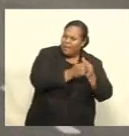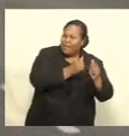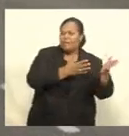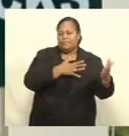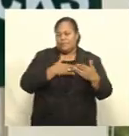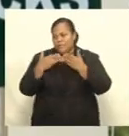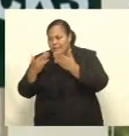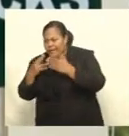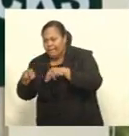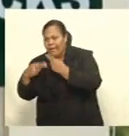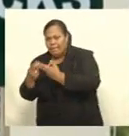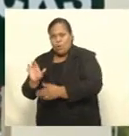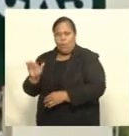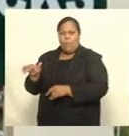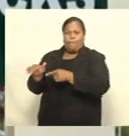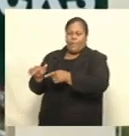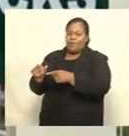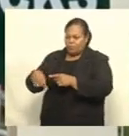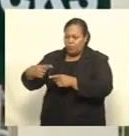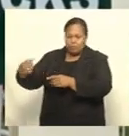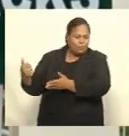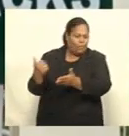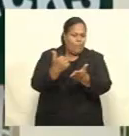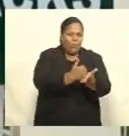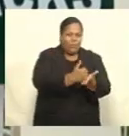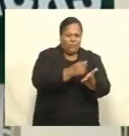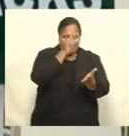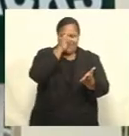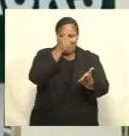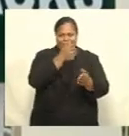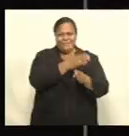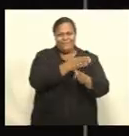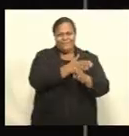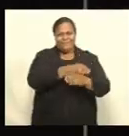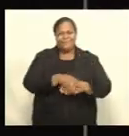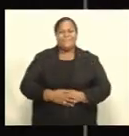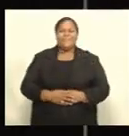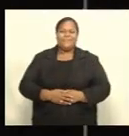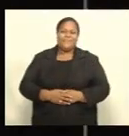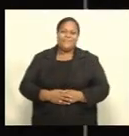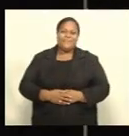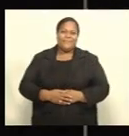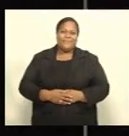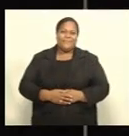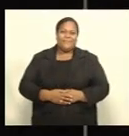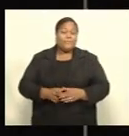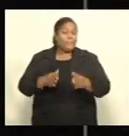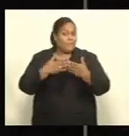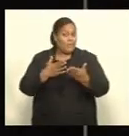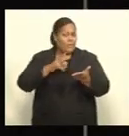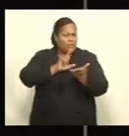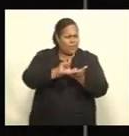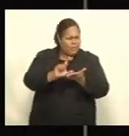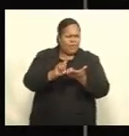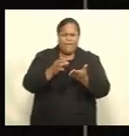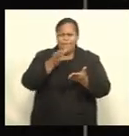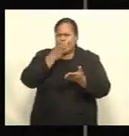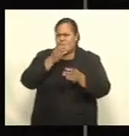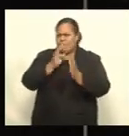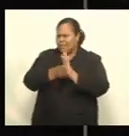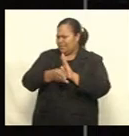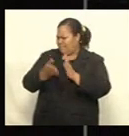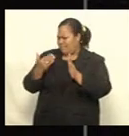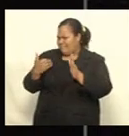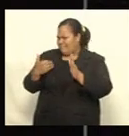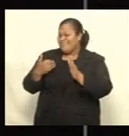and understanding. Josiah Nanunga, FBC News. And just a quick clarification, a few minutes ago, Josiah